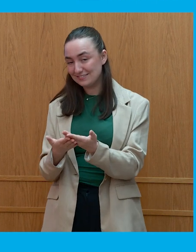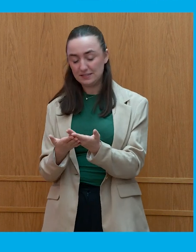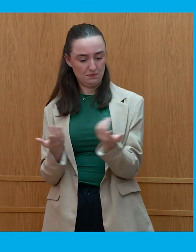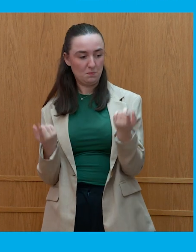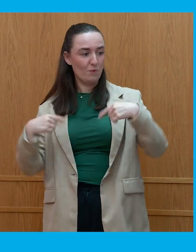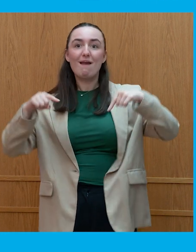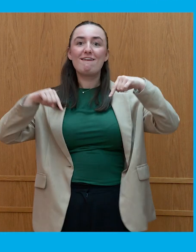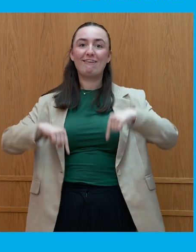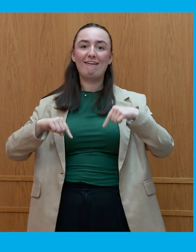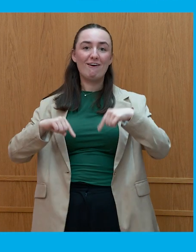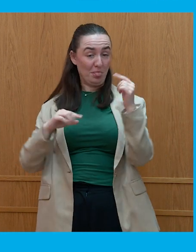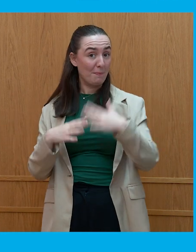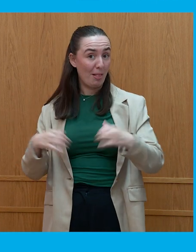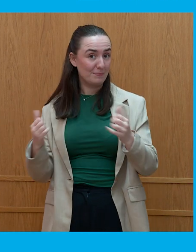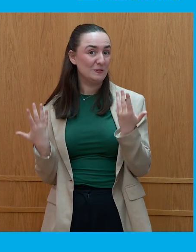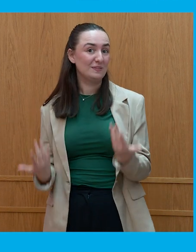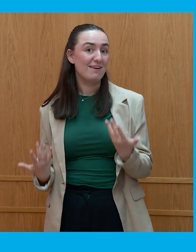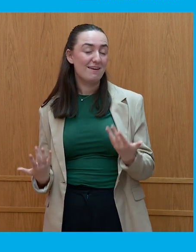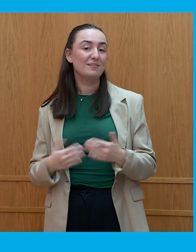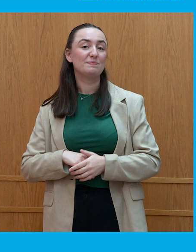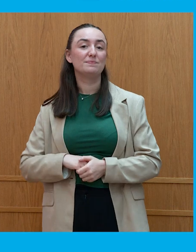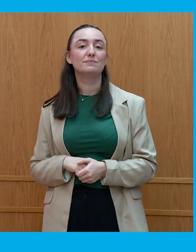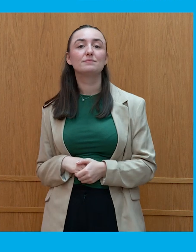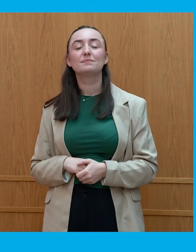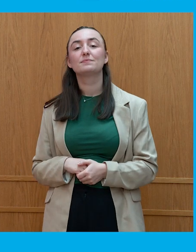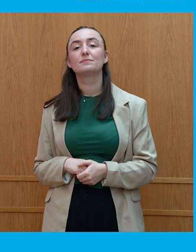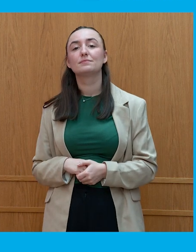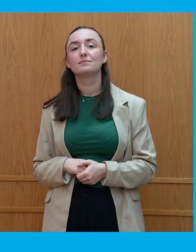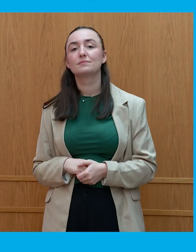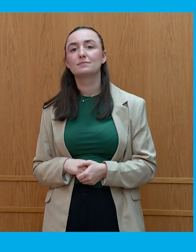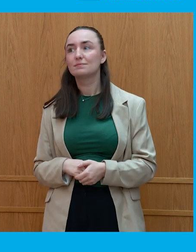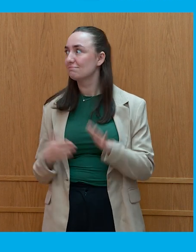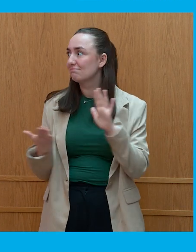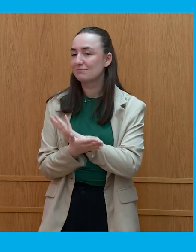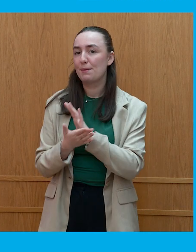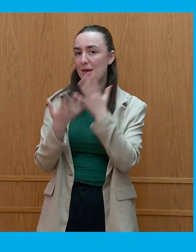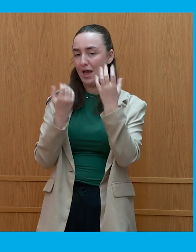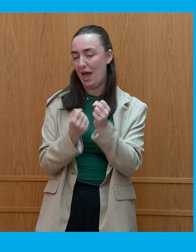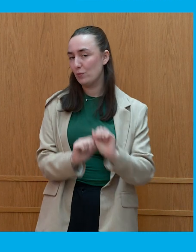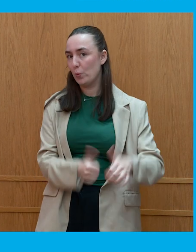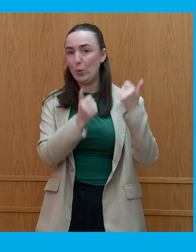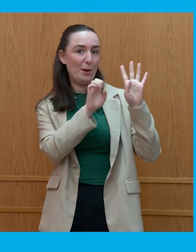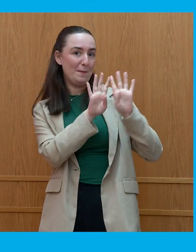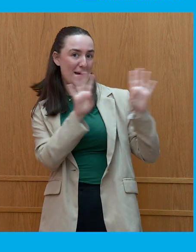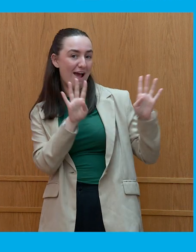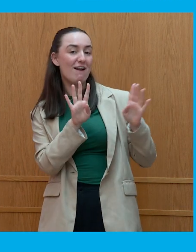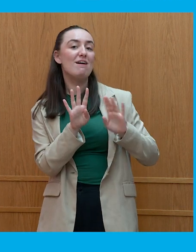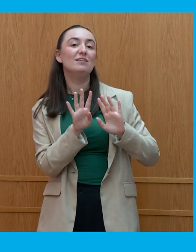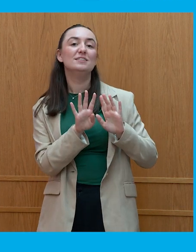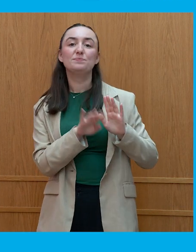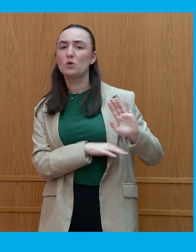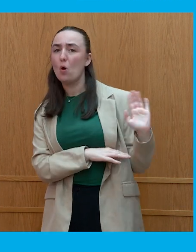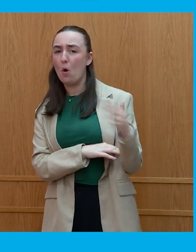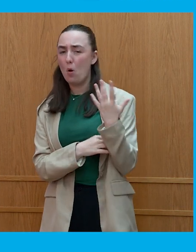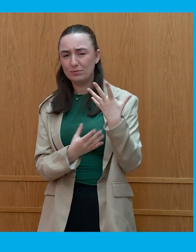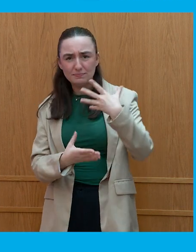Scottish politics. Today, we're very fortunate. We have an excellent panel, all of whom have